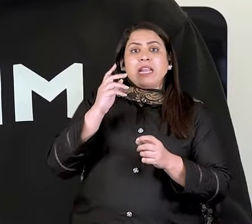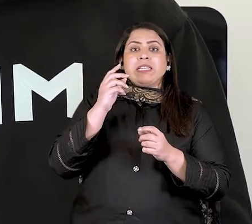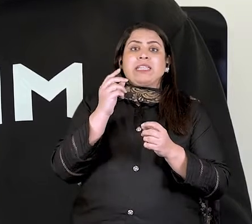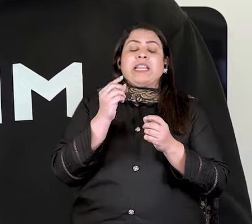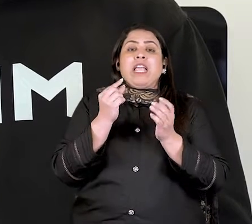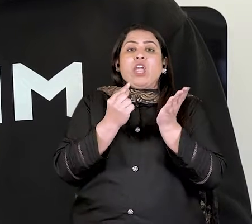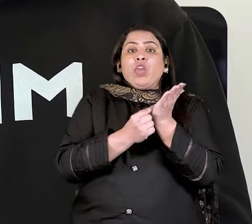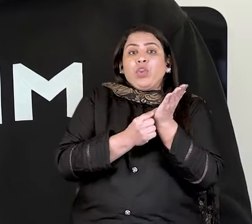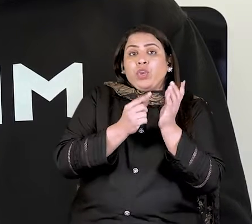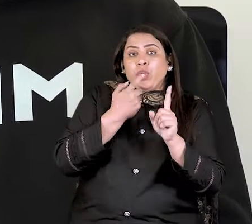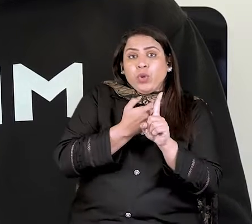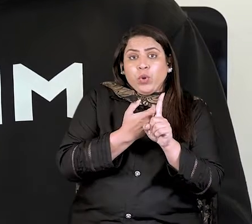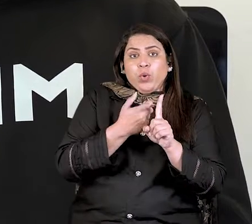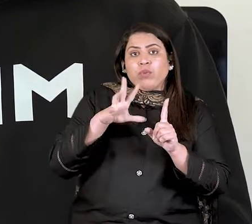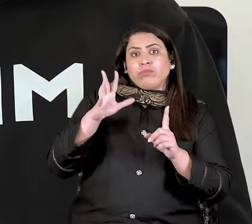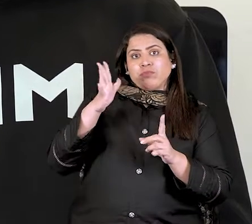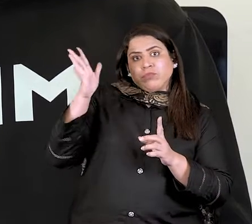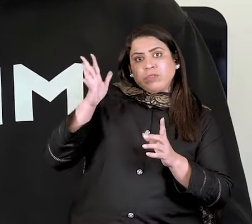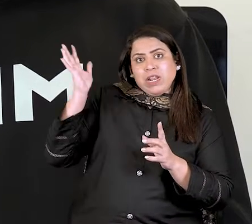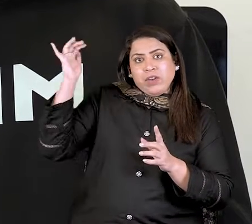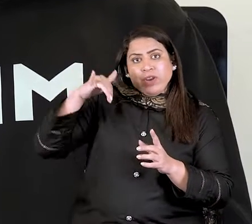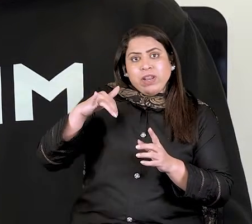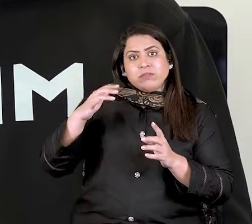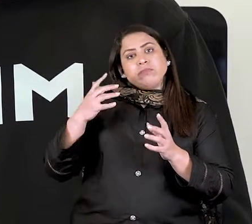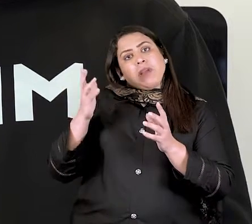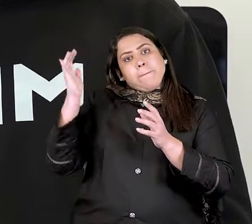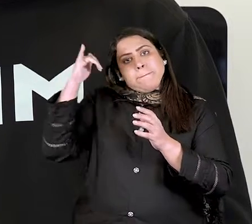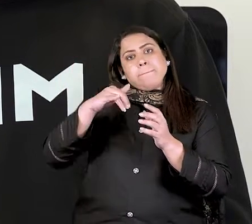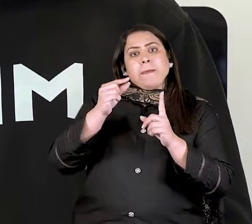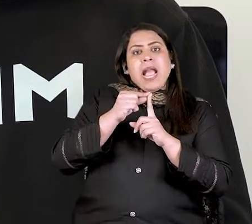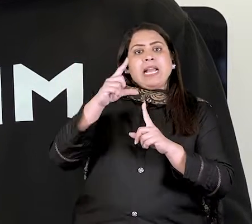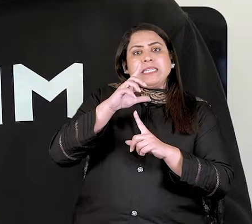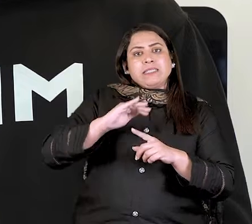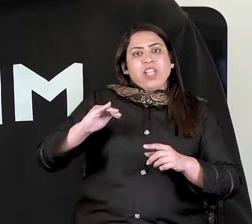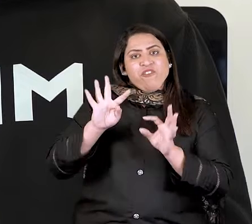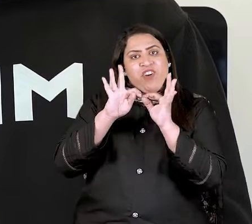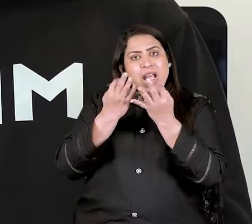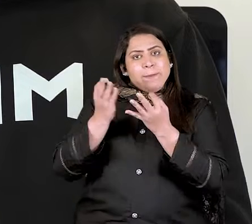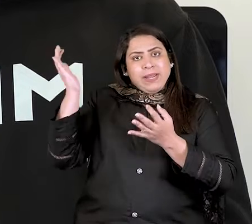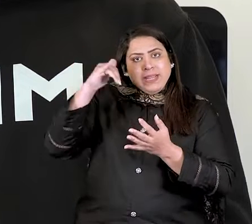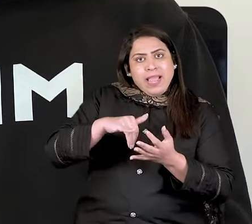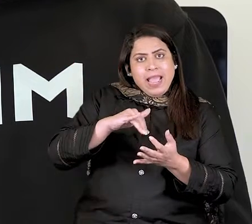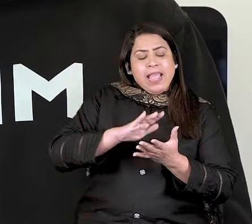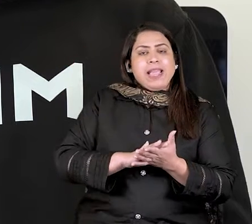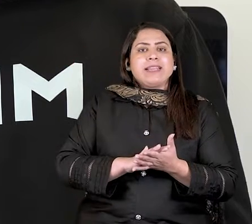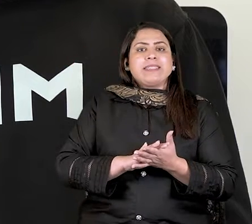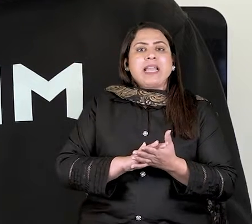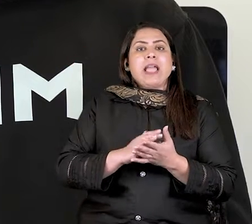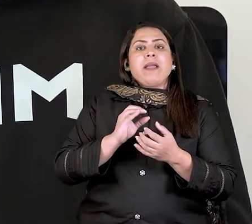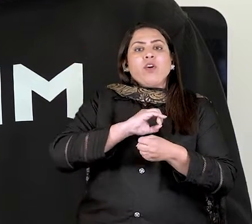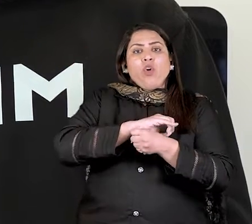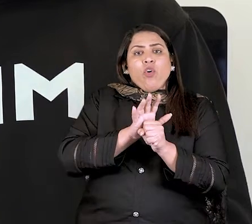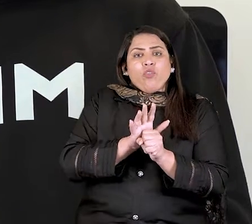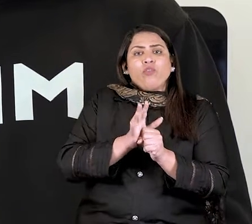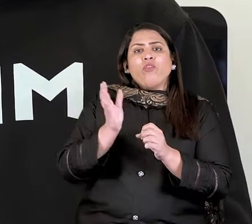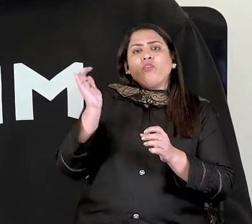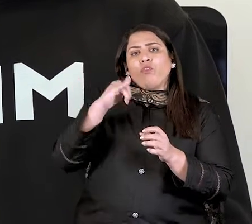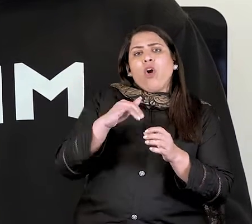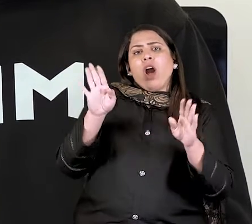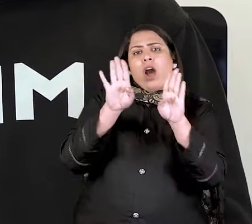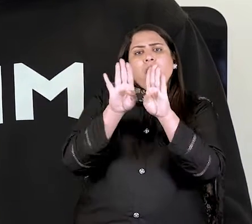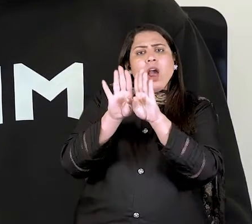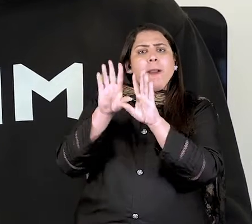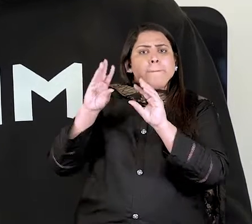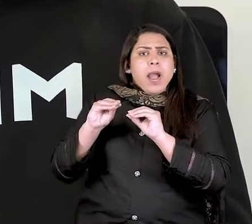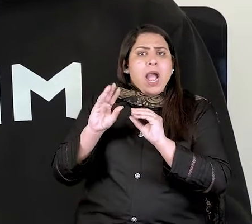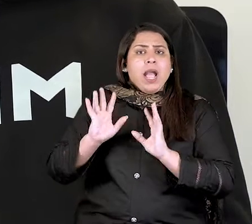UK. COVID hit, and we came back, moved everybody back to Pakistan. So 3 years later, post-COVID, we go to the